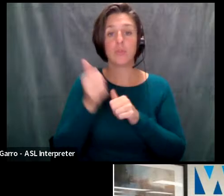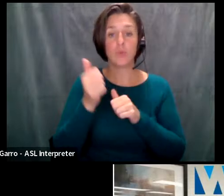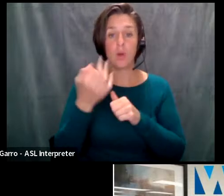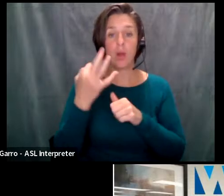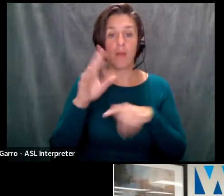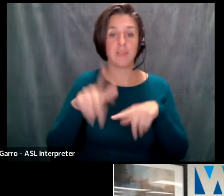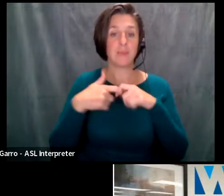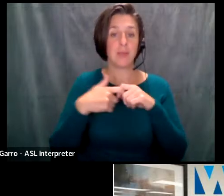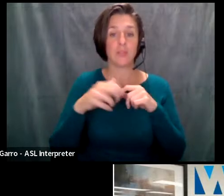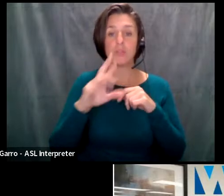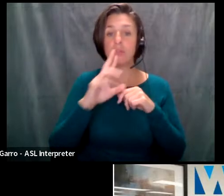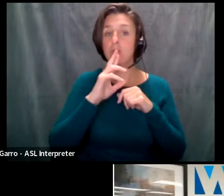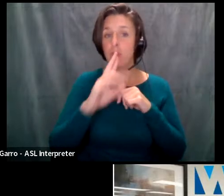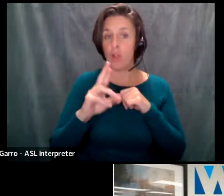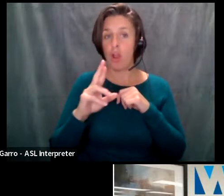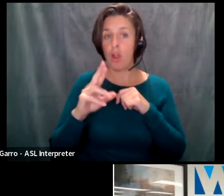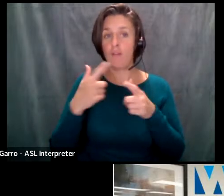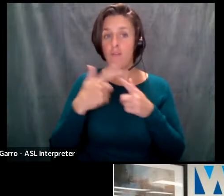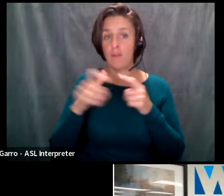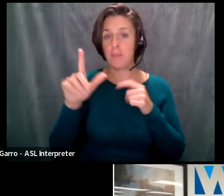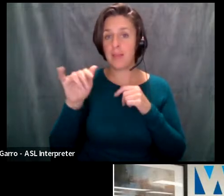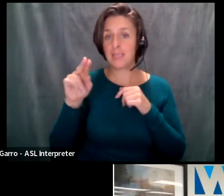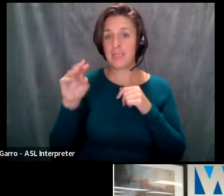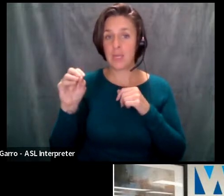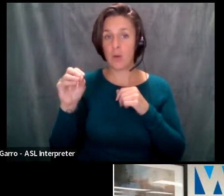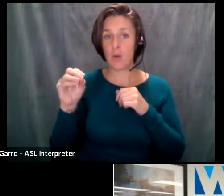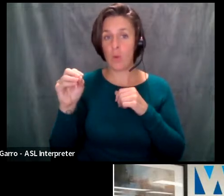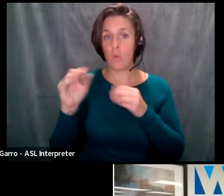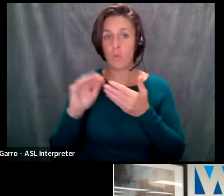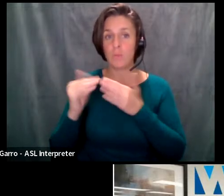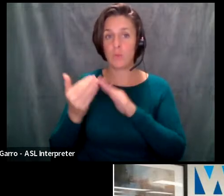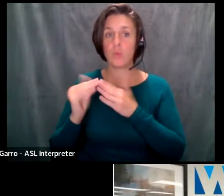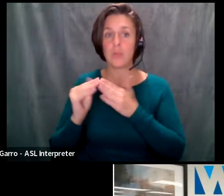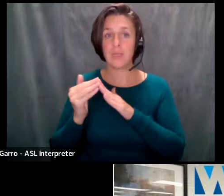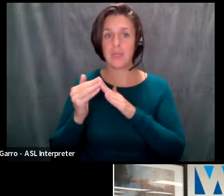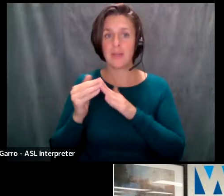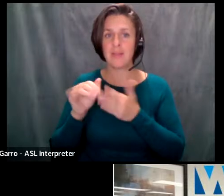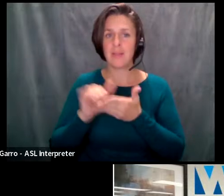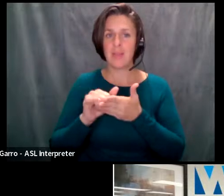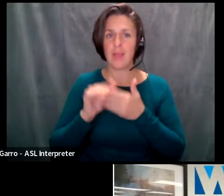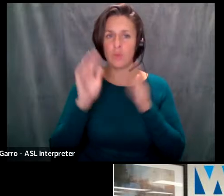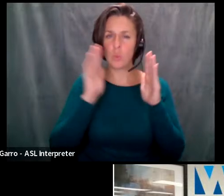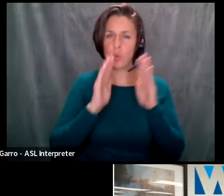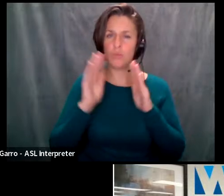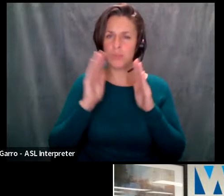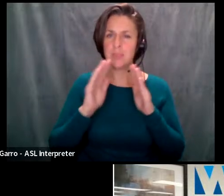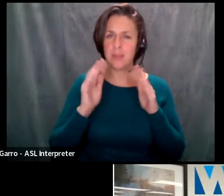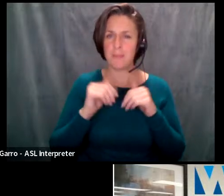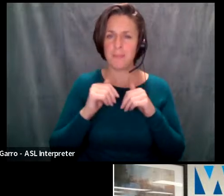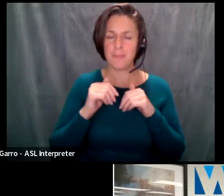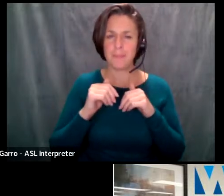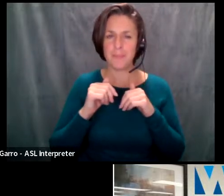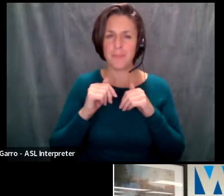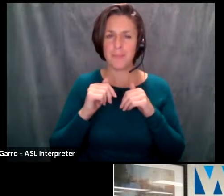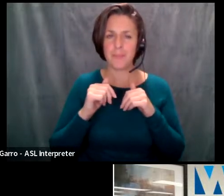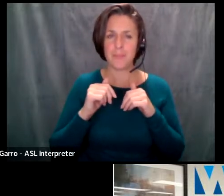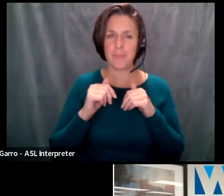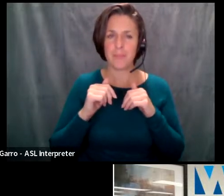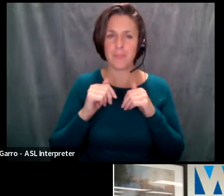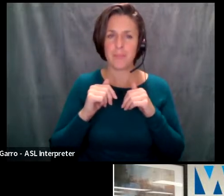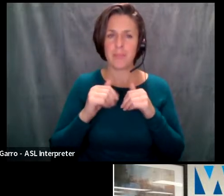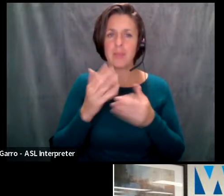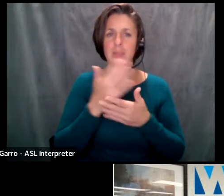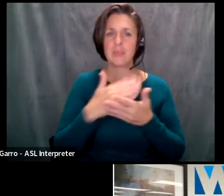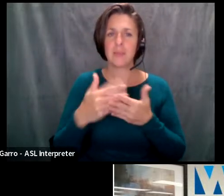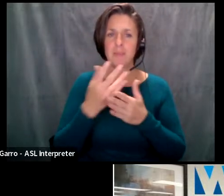suspensions are from the Latino community. It's worrisome. I guess some of the